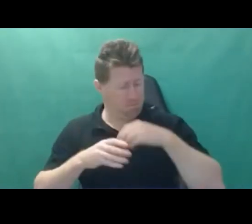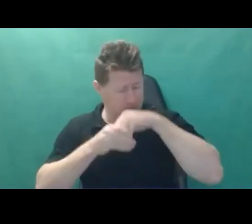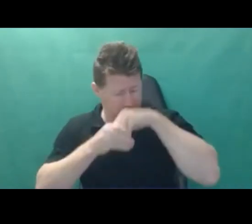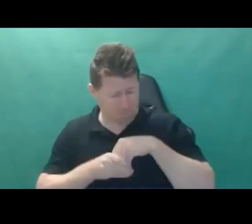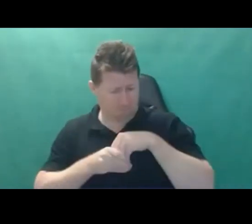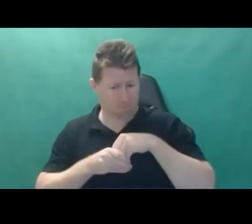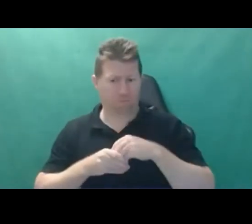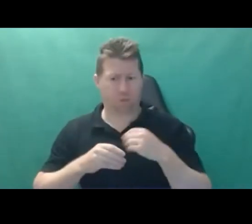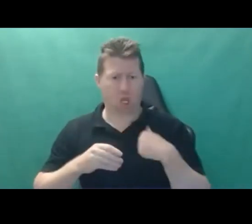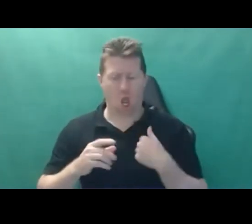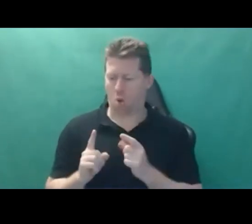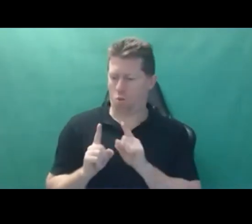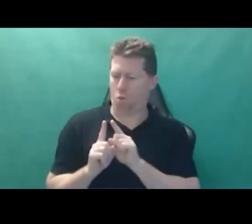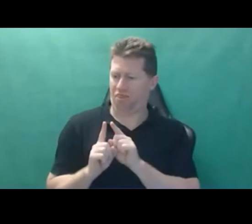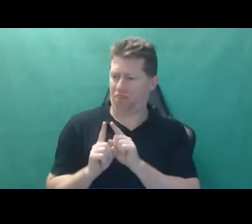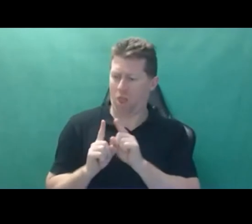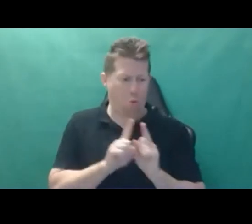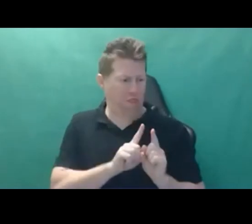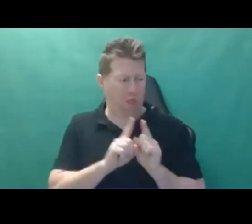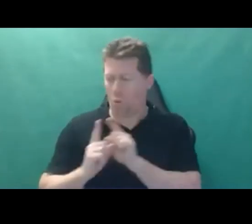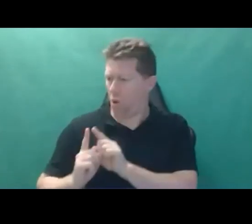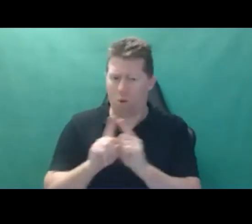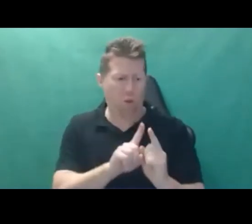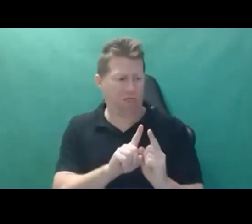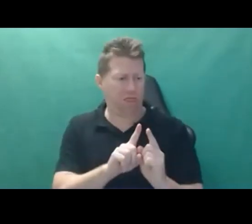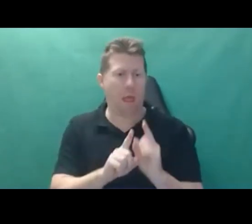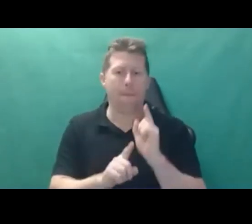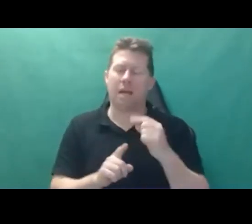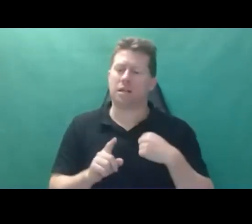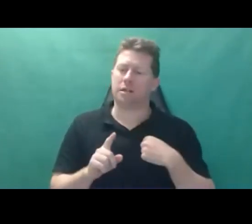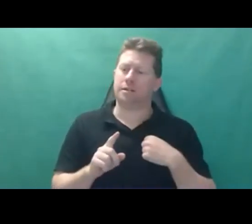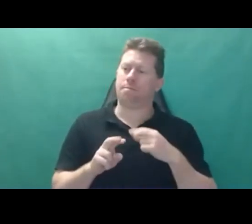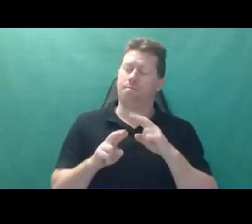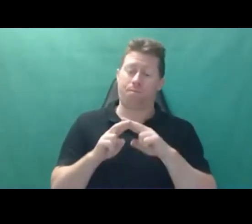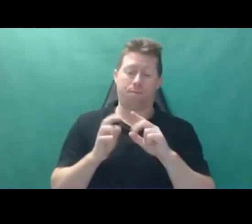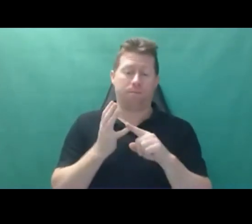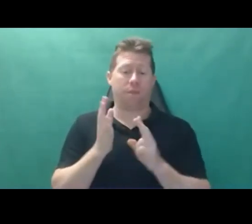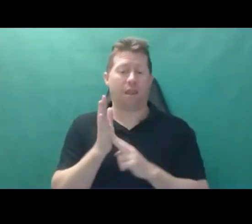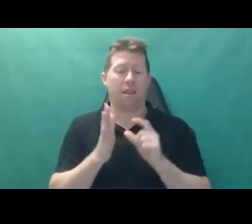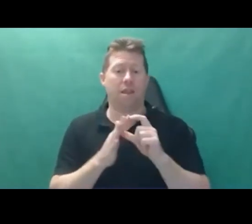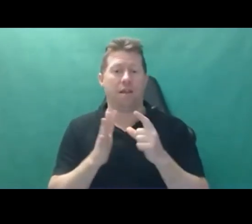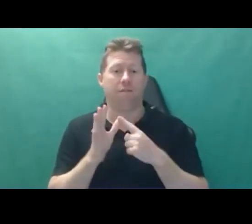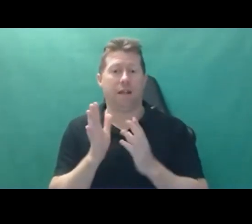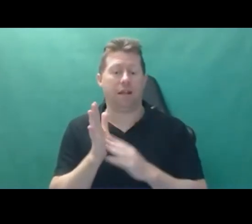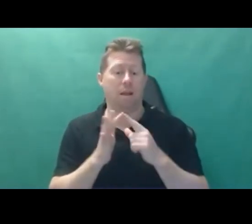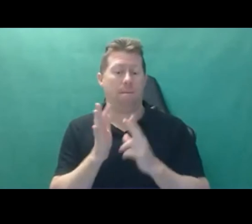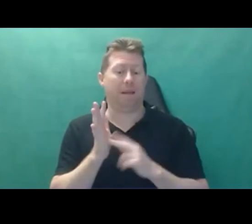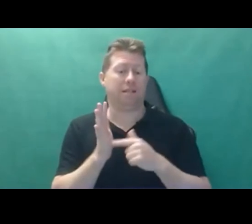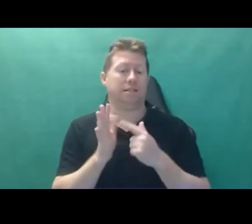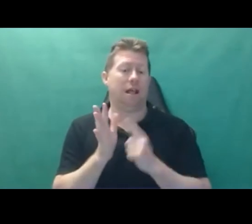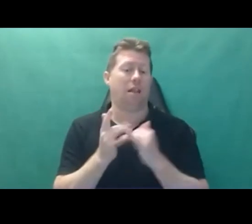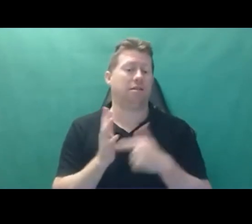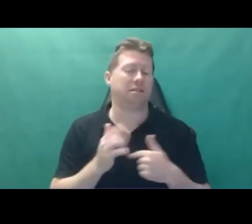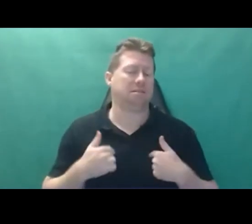shoulders of giants, I've never been a fundamentalist. I actually said right then in 1998, that